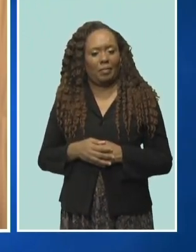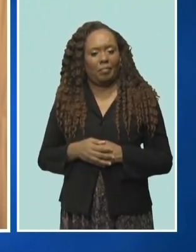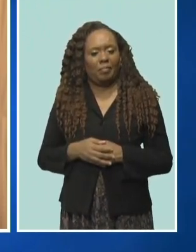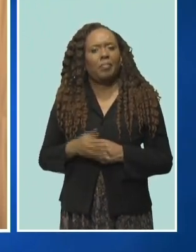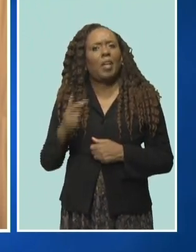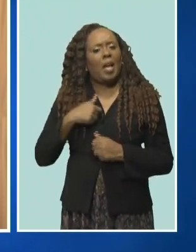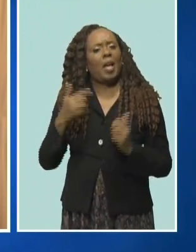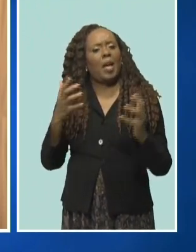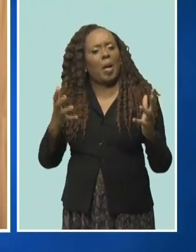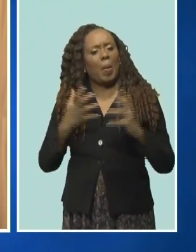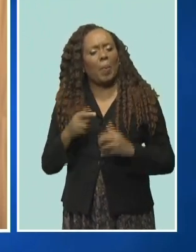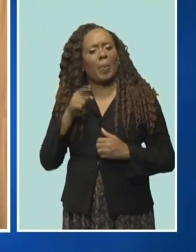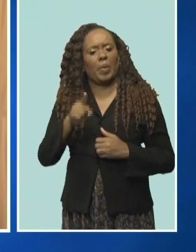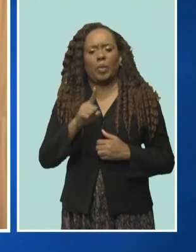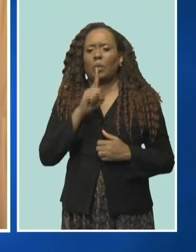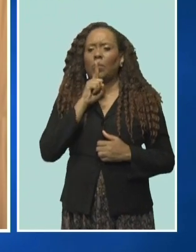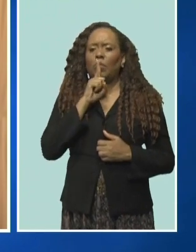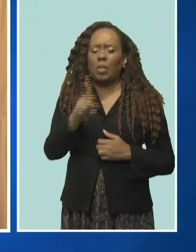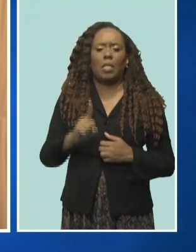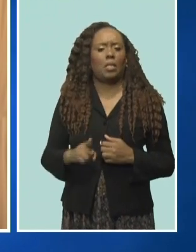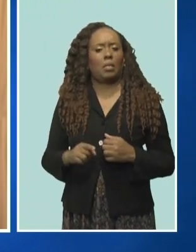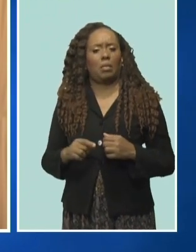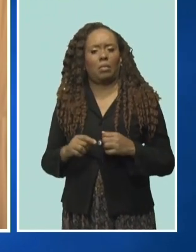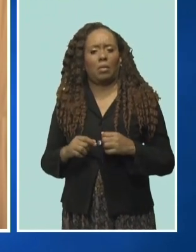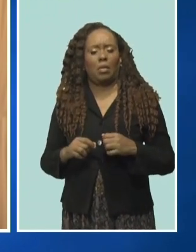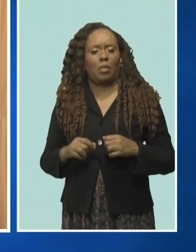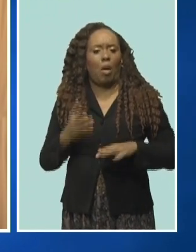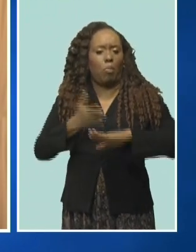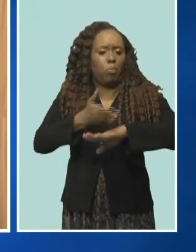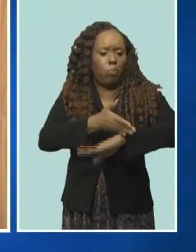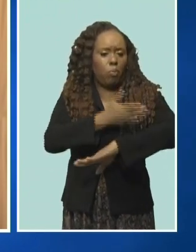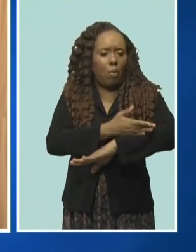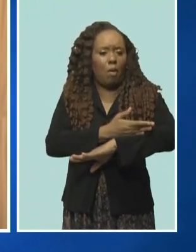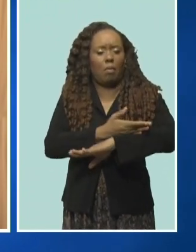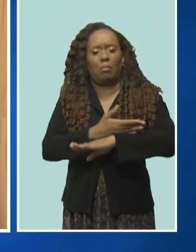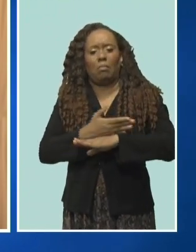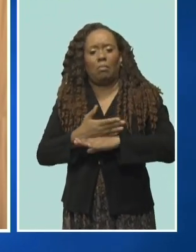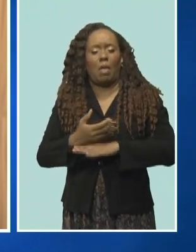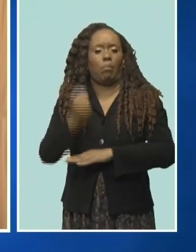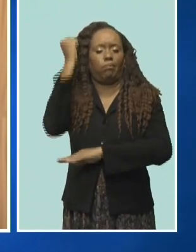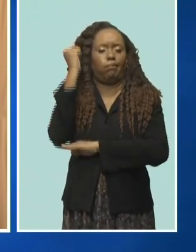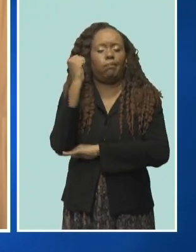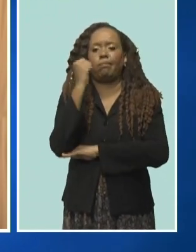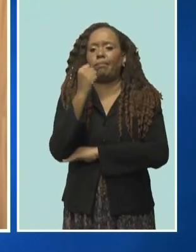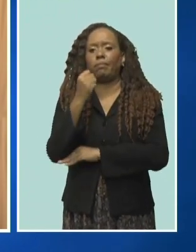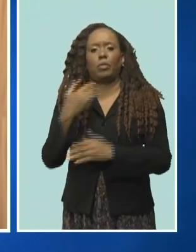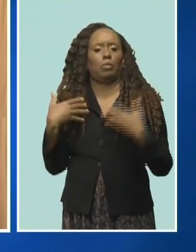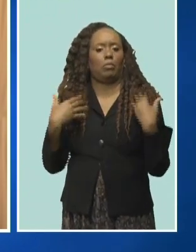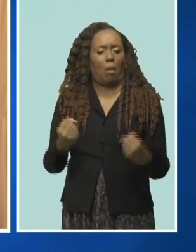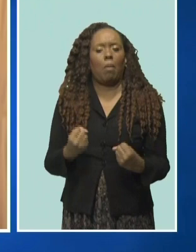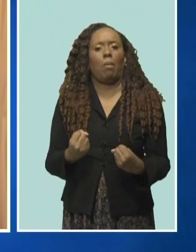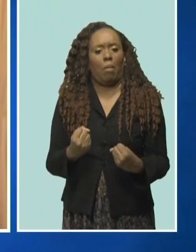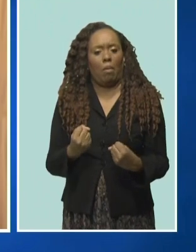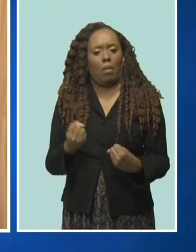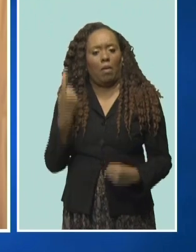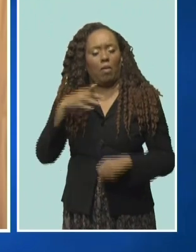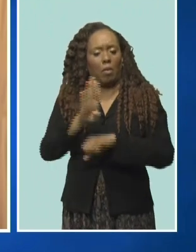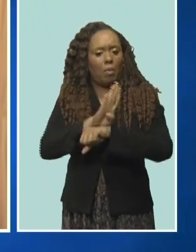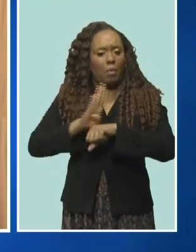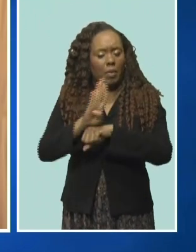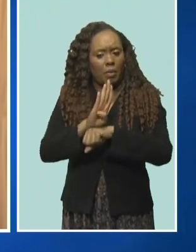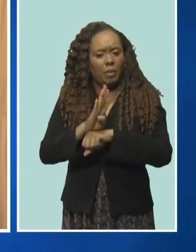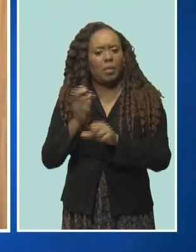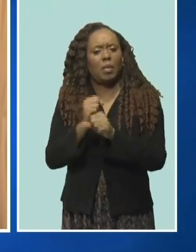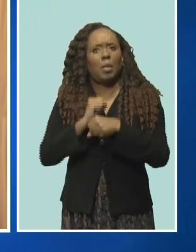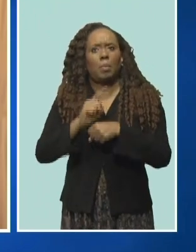your first sign that you are committed to building the habits for yourself and nurturing the habits of others around you to make peace in